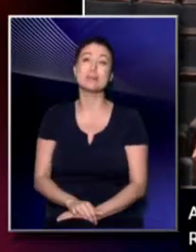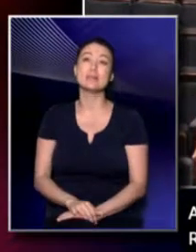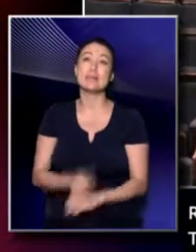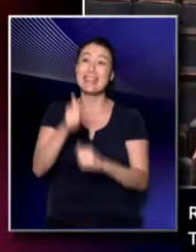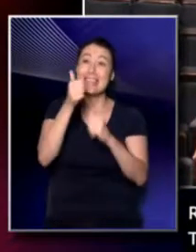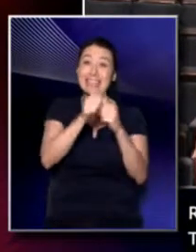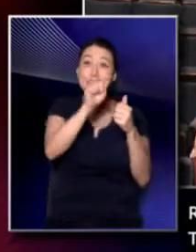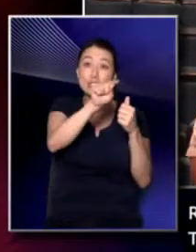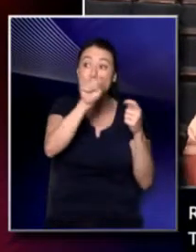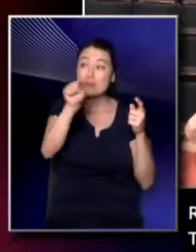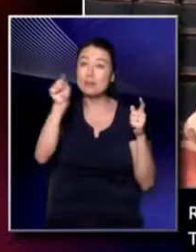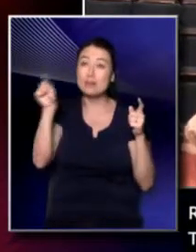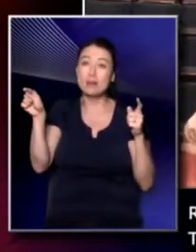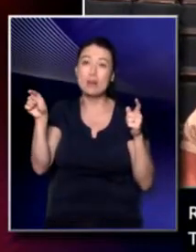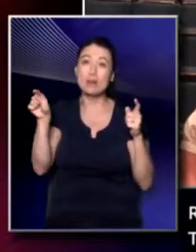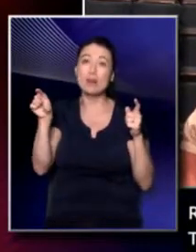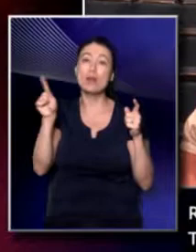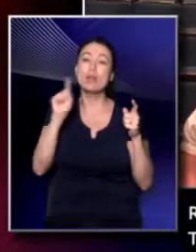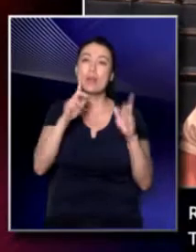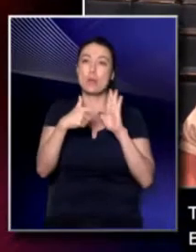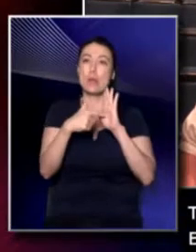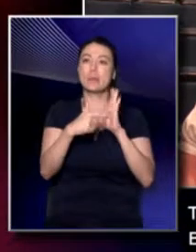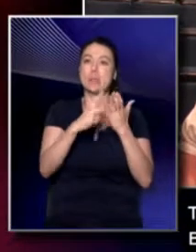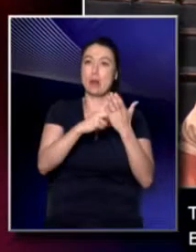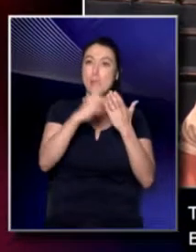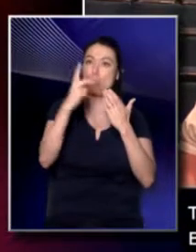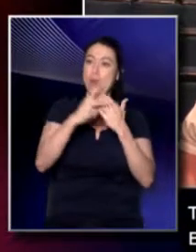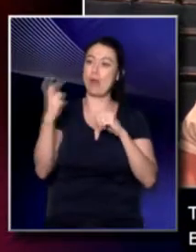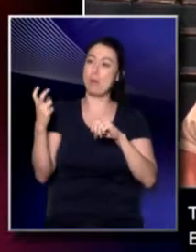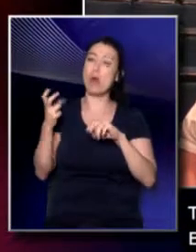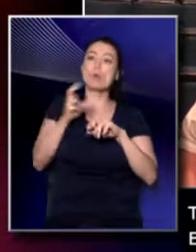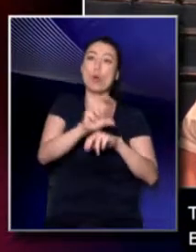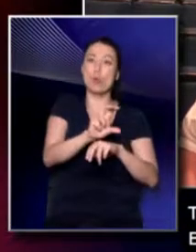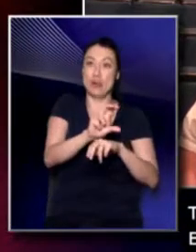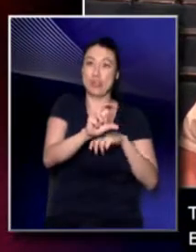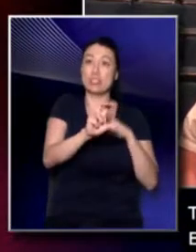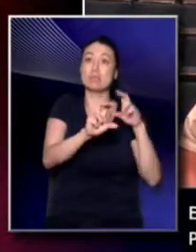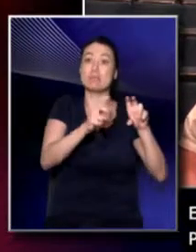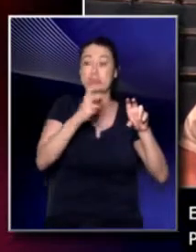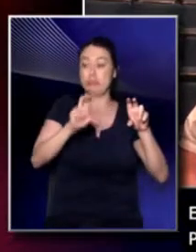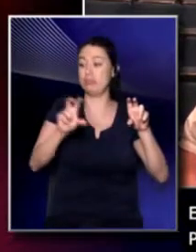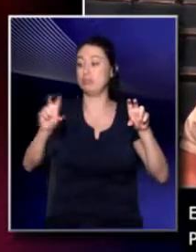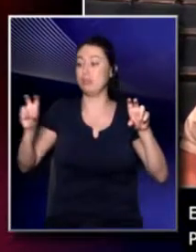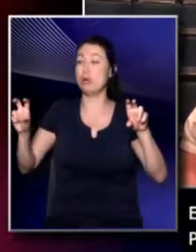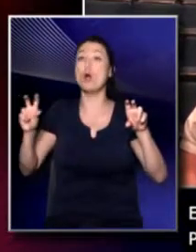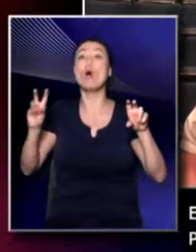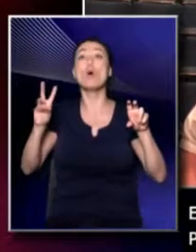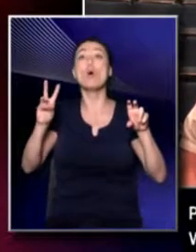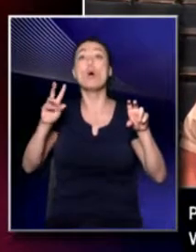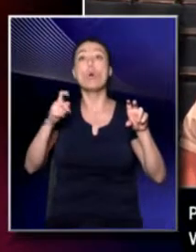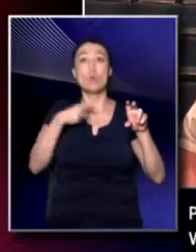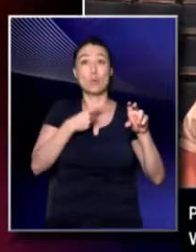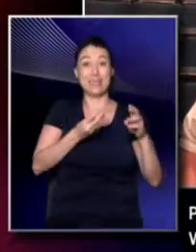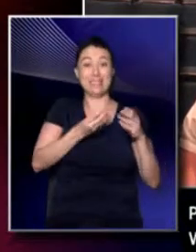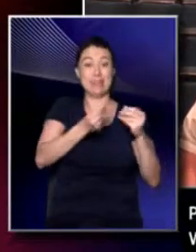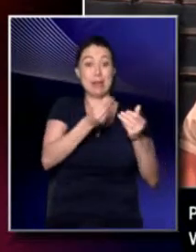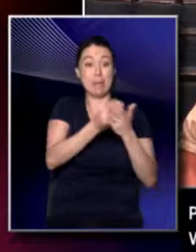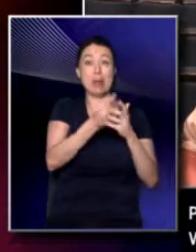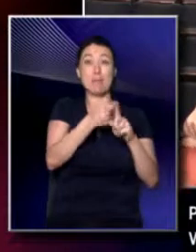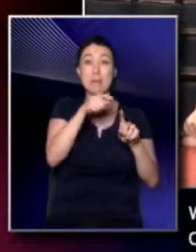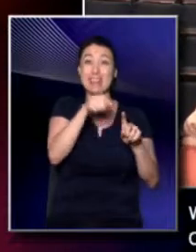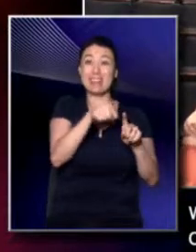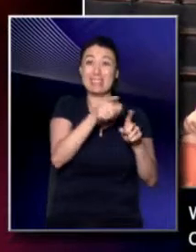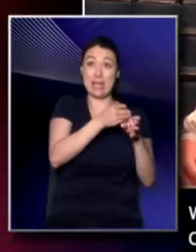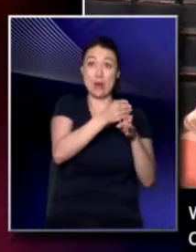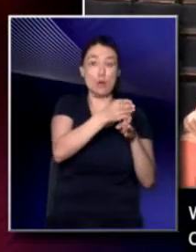Each of these areas represents a program appropriation. When we spend dollars from each of these areas, we cannot